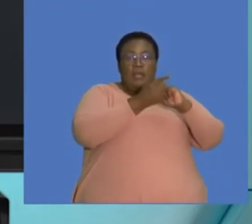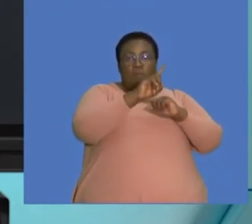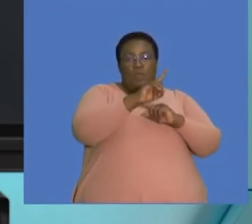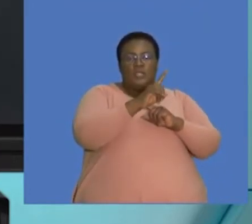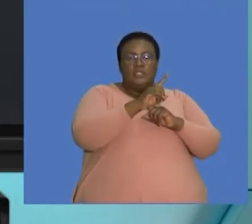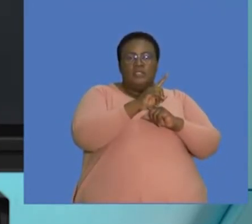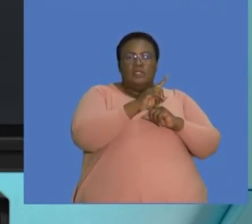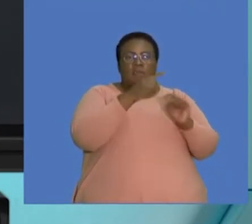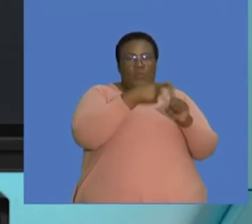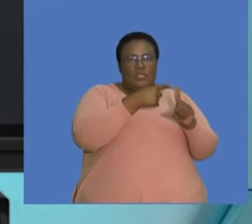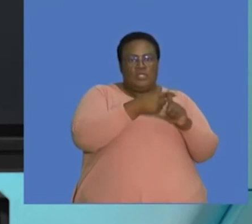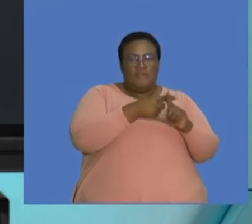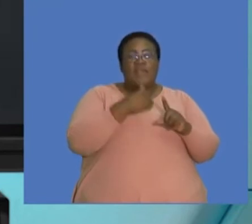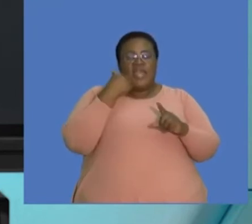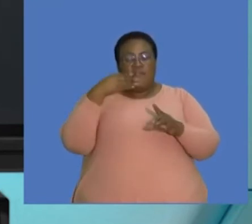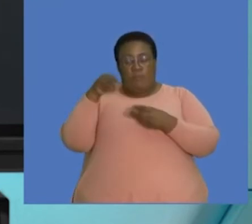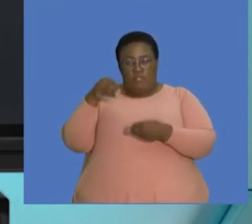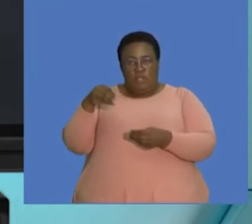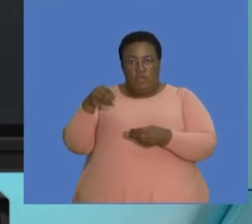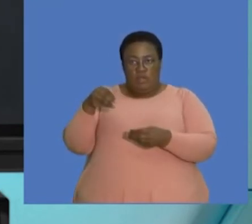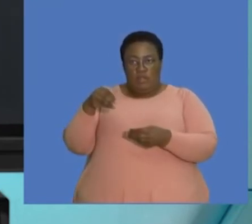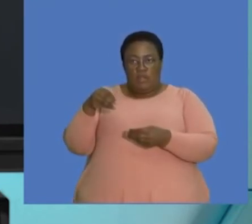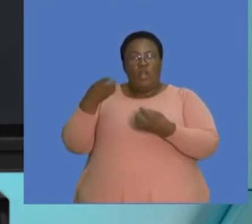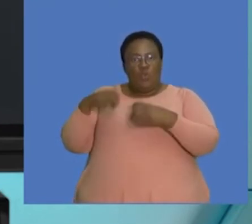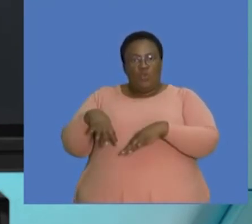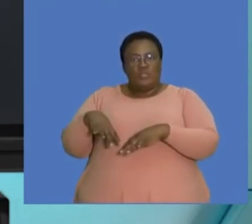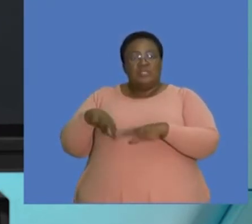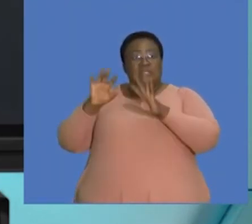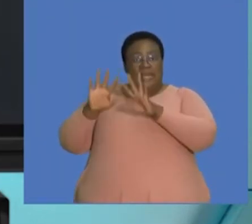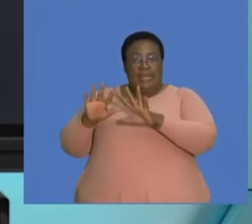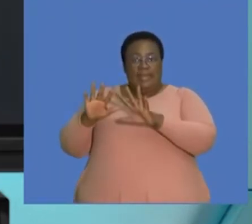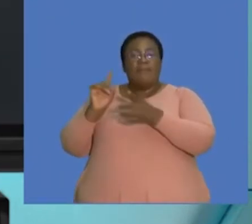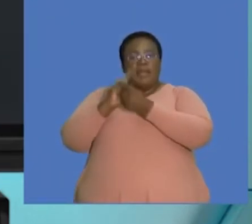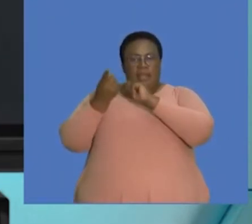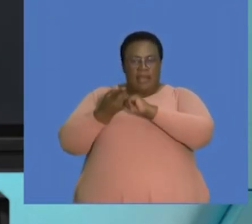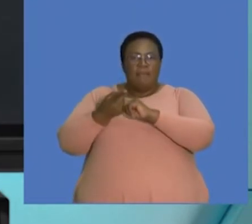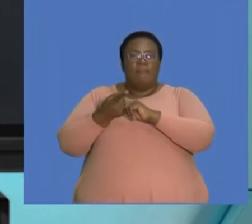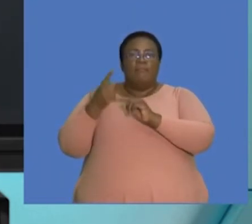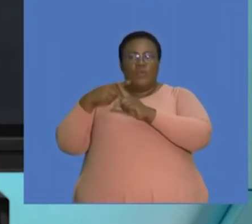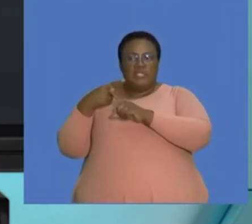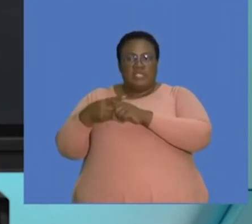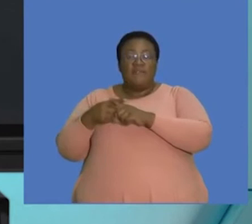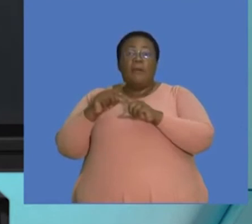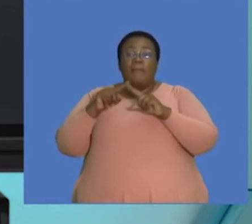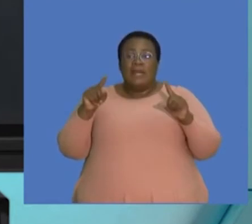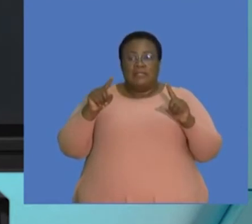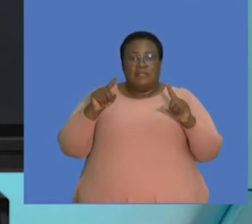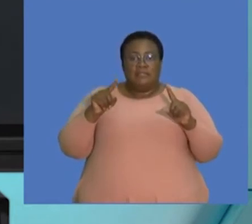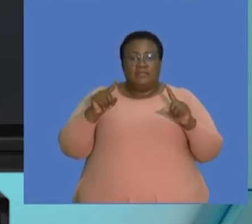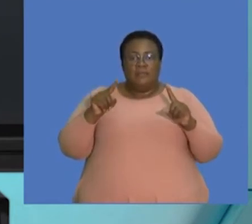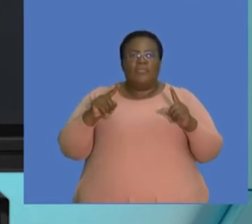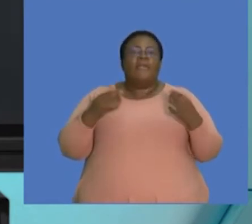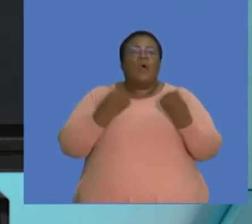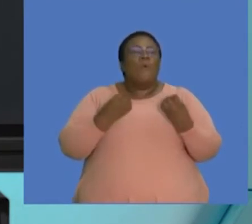if a material loses half that number of electrons, 10 electrons, it also becomes positive. But the extent of the positive charge